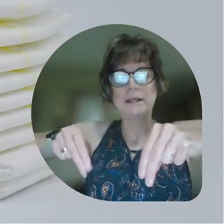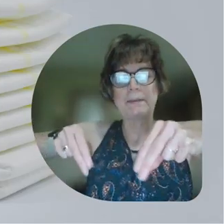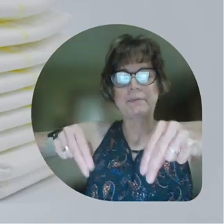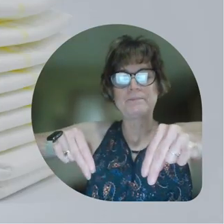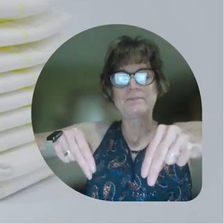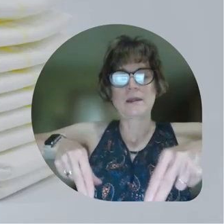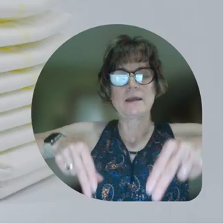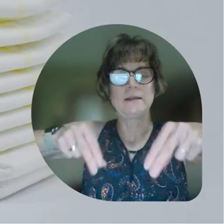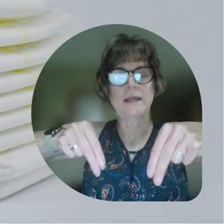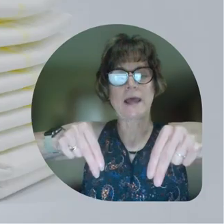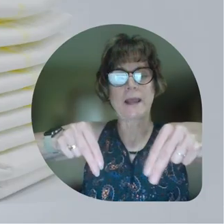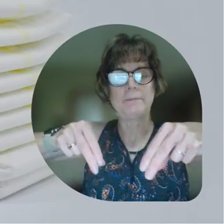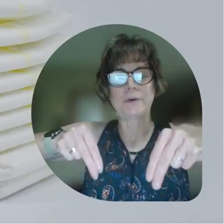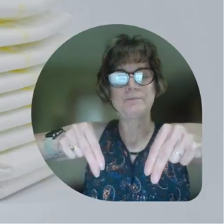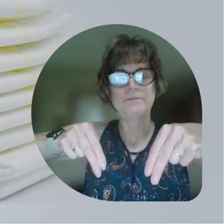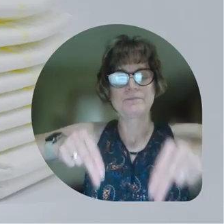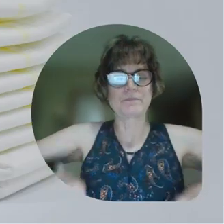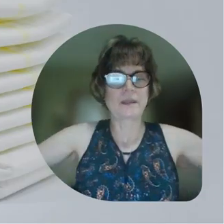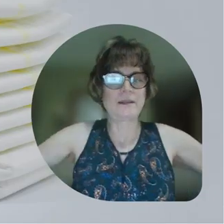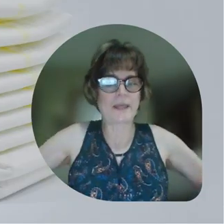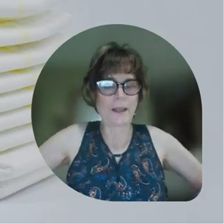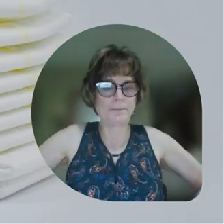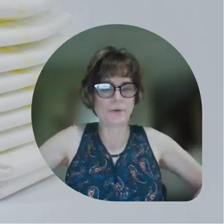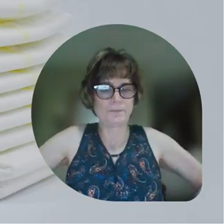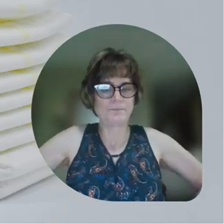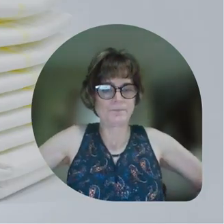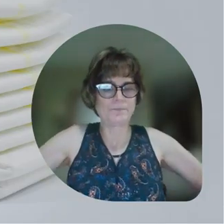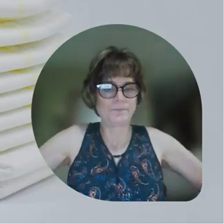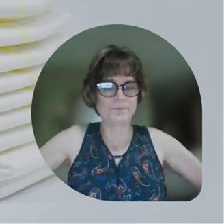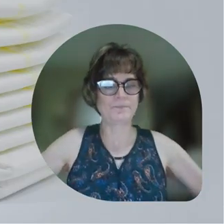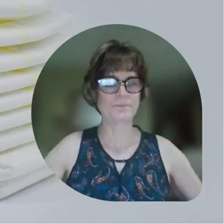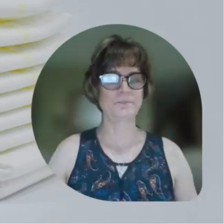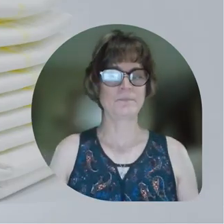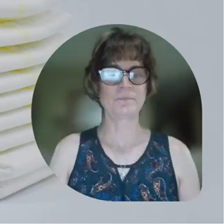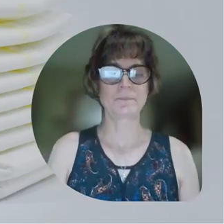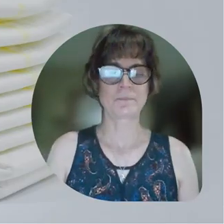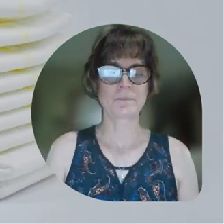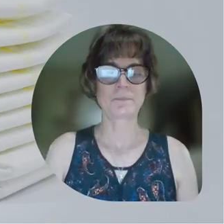to clip. Diaper. Diaper.